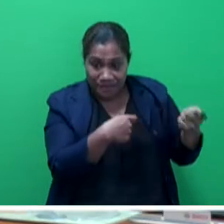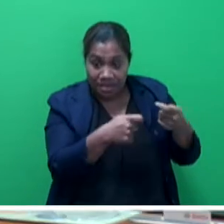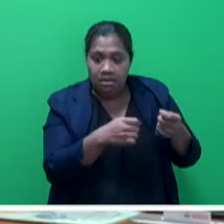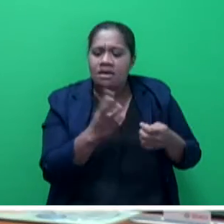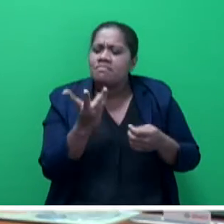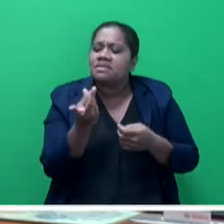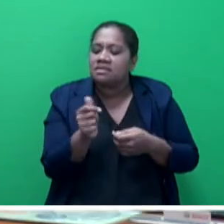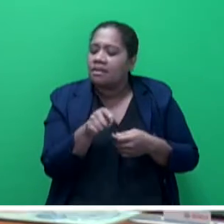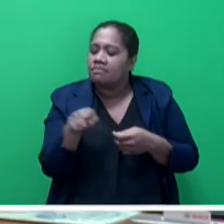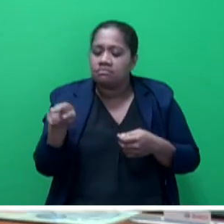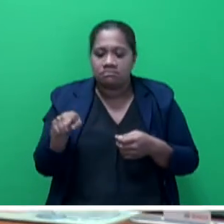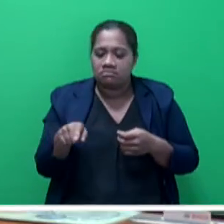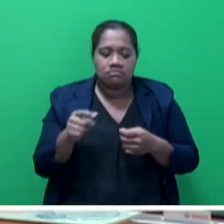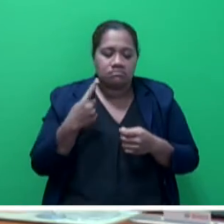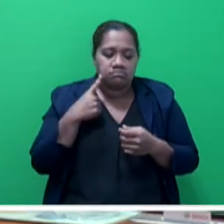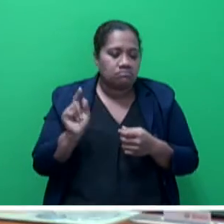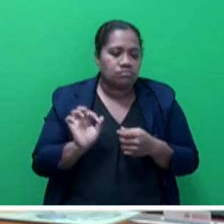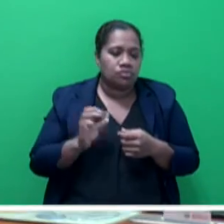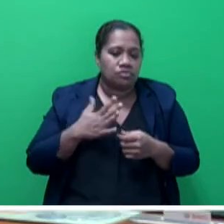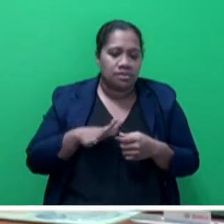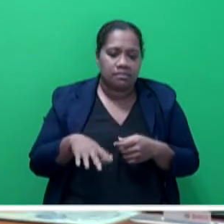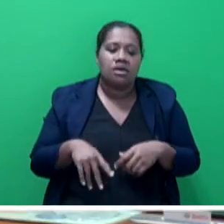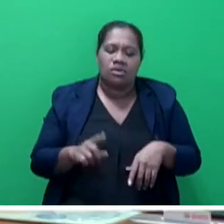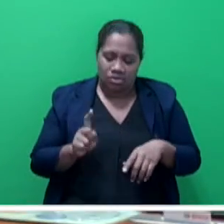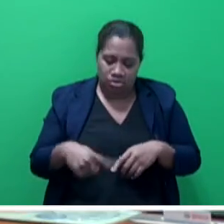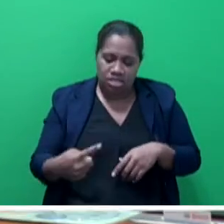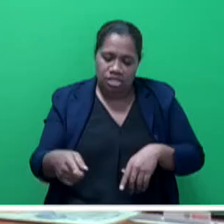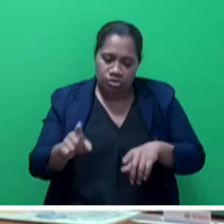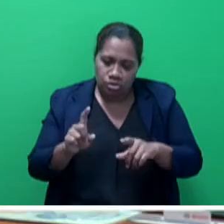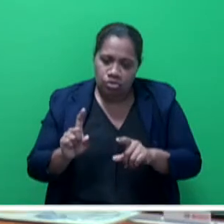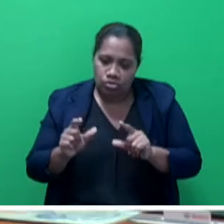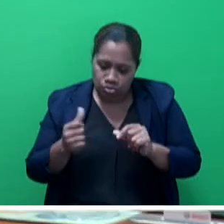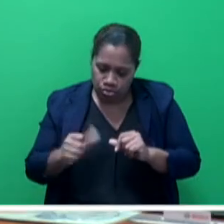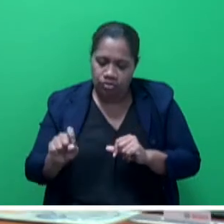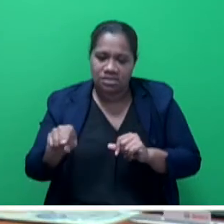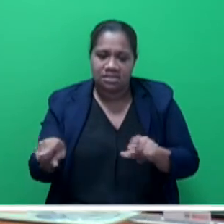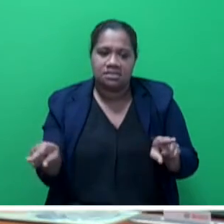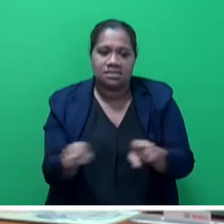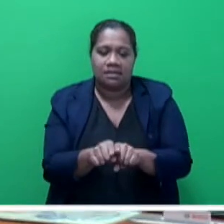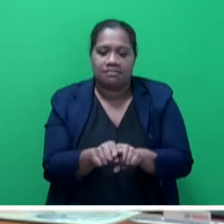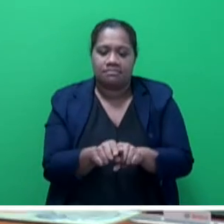to and continued to operate from the same site. That's all